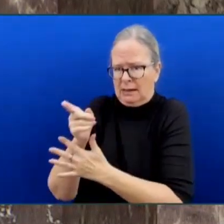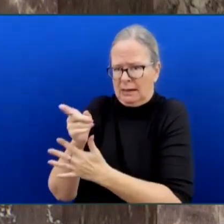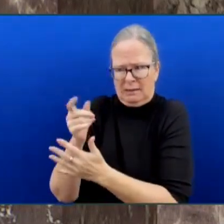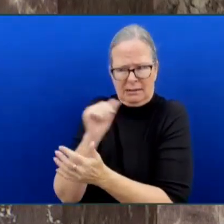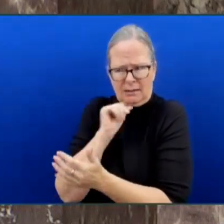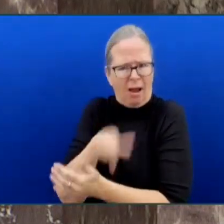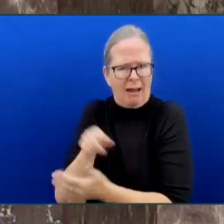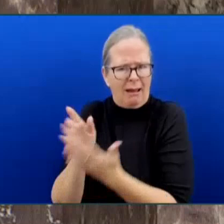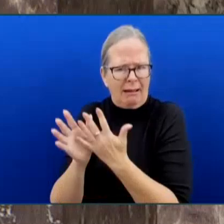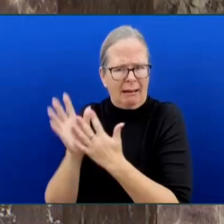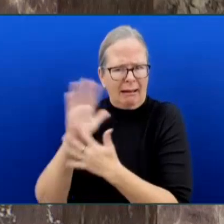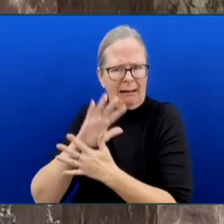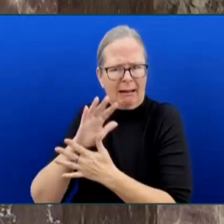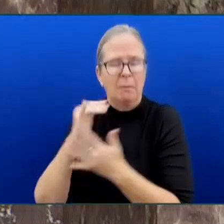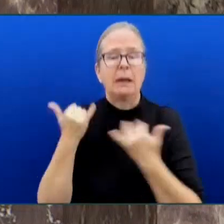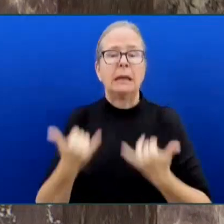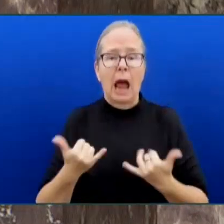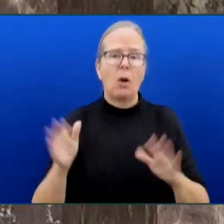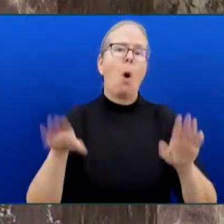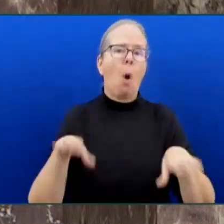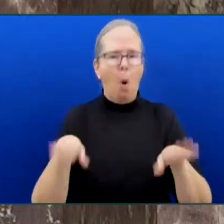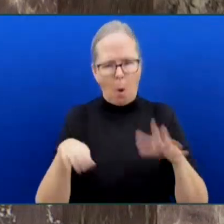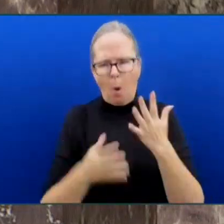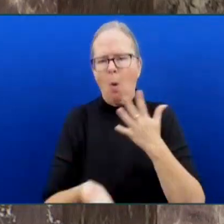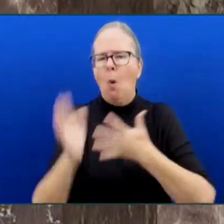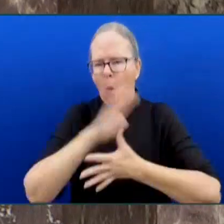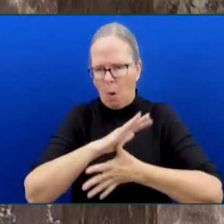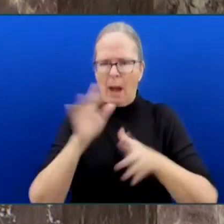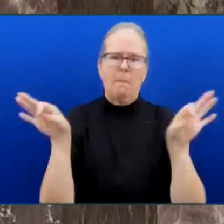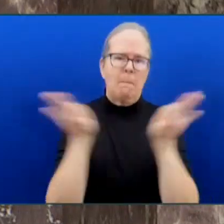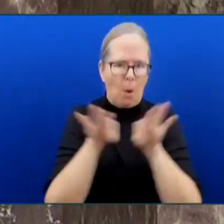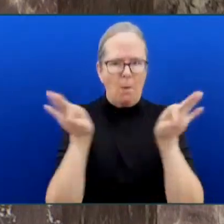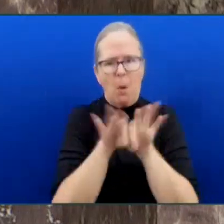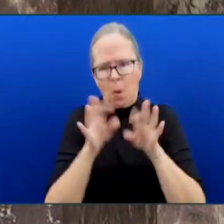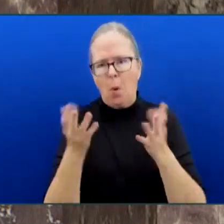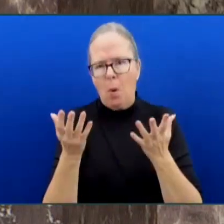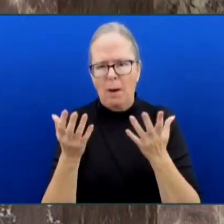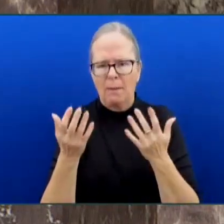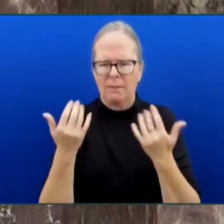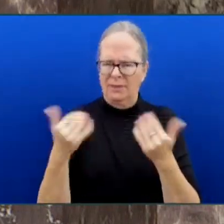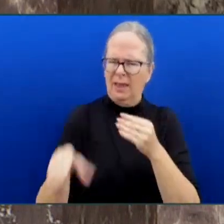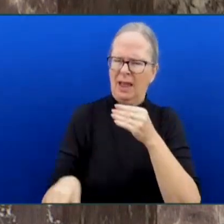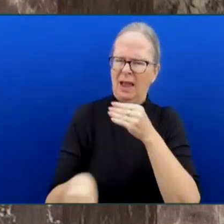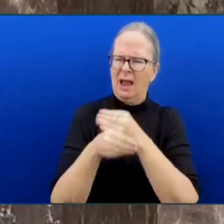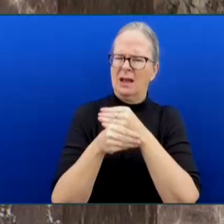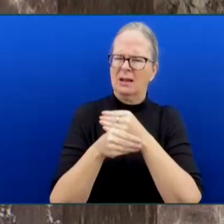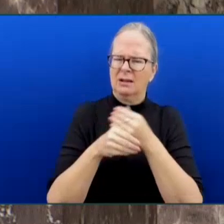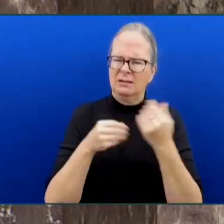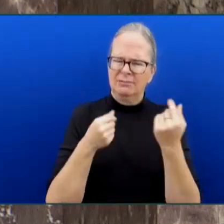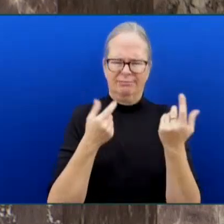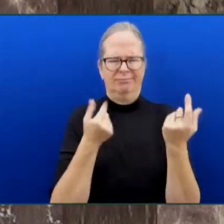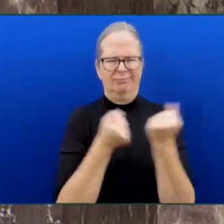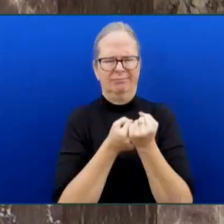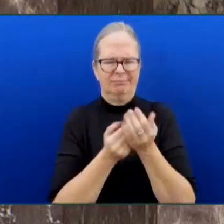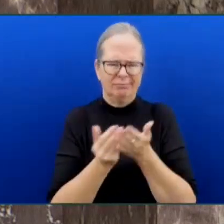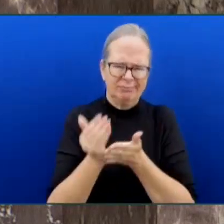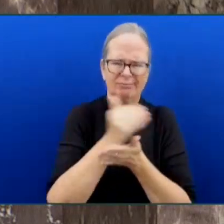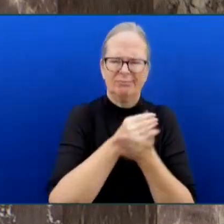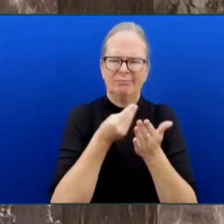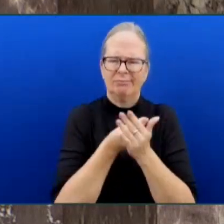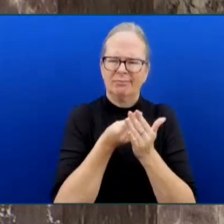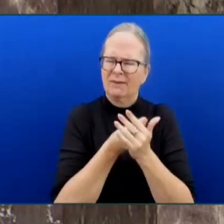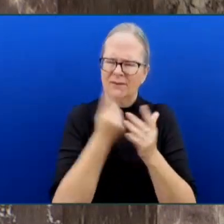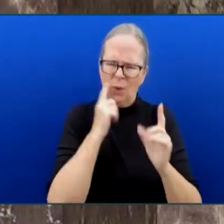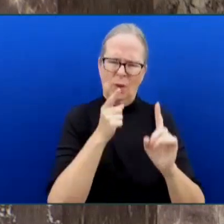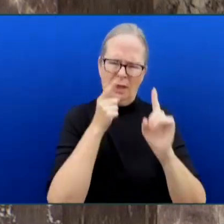they will provide some positive ways for us to be able to address the housing crisis. But in the meantime, we're going to continue to do what we're doing.